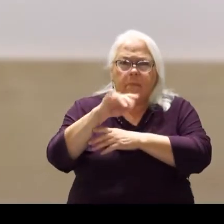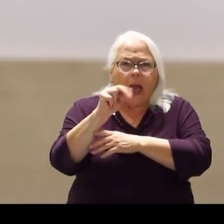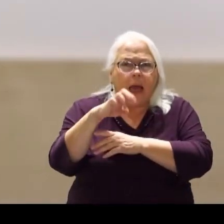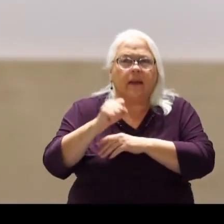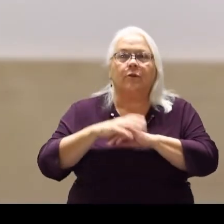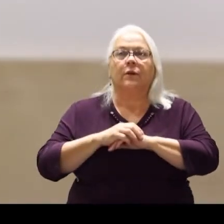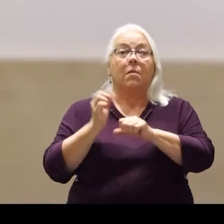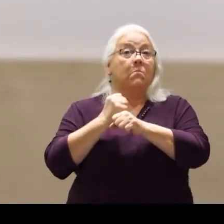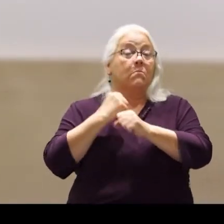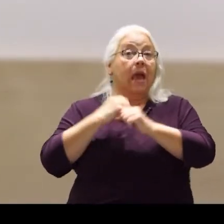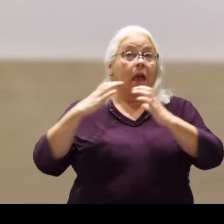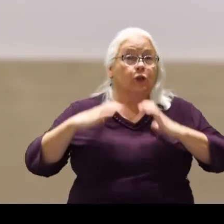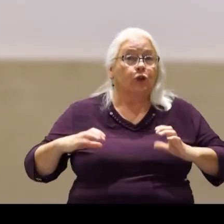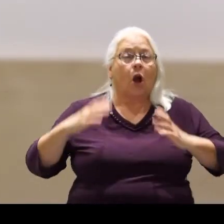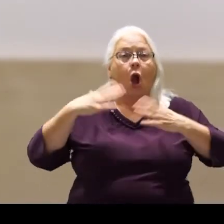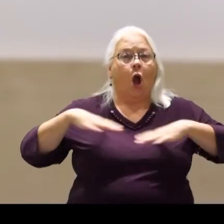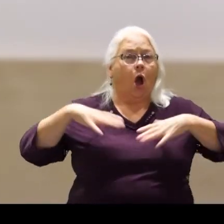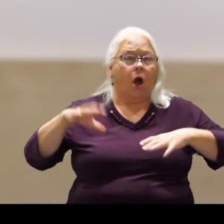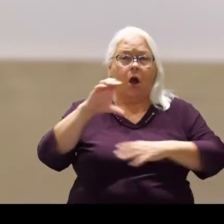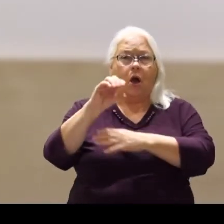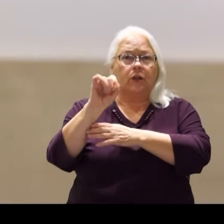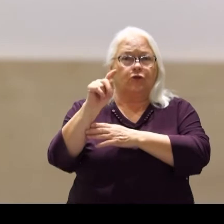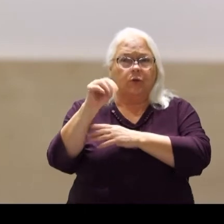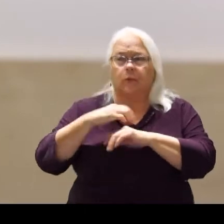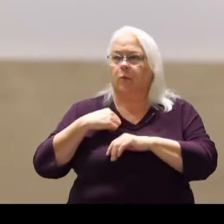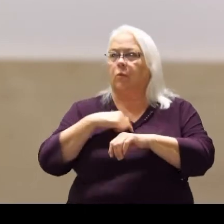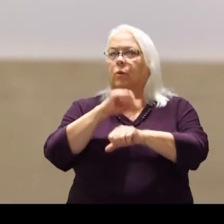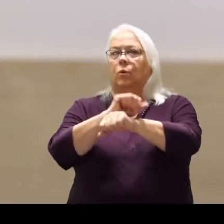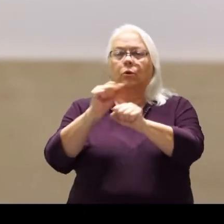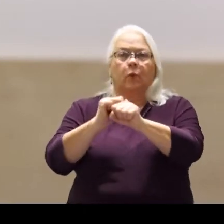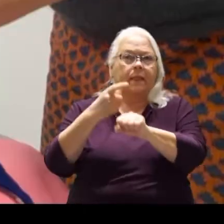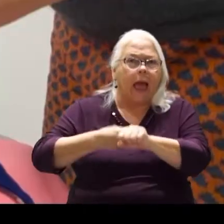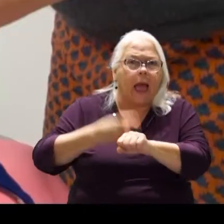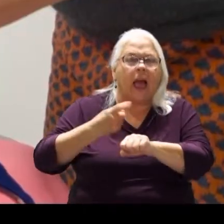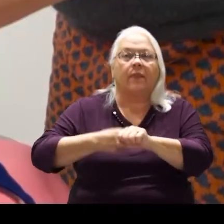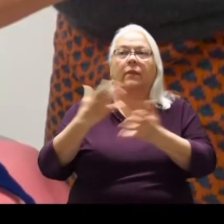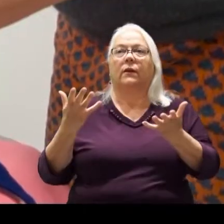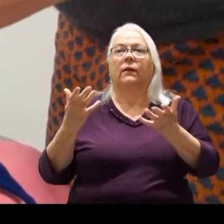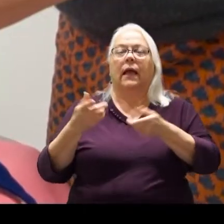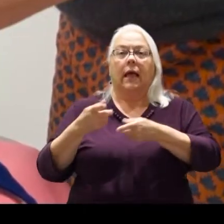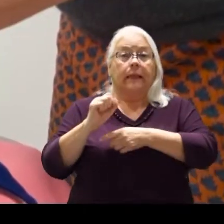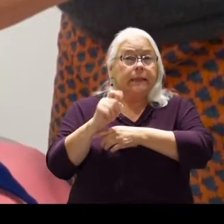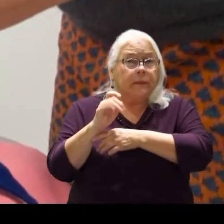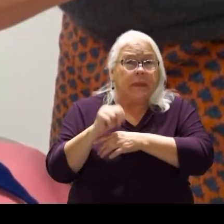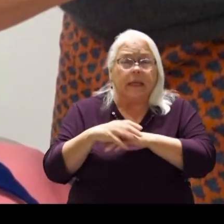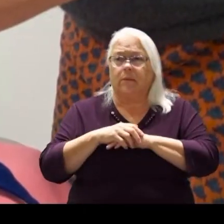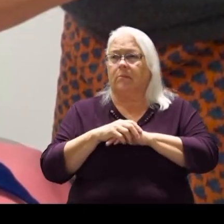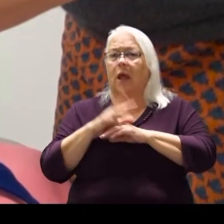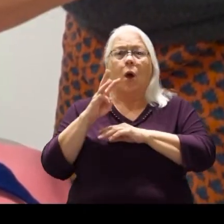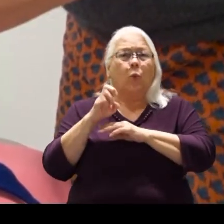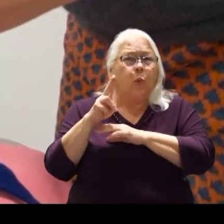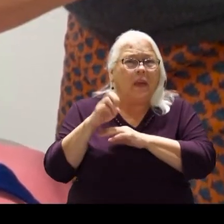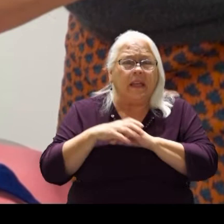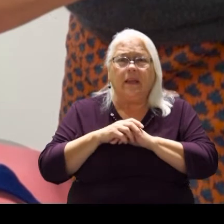design, costume making. We worked with leather, we worked with embroidery, we worked with spinning and weaving. We had to